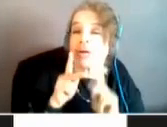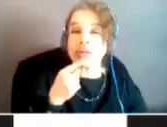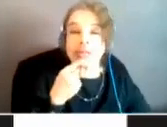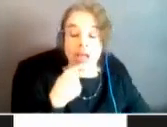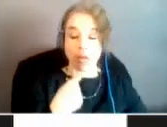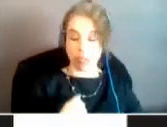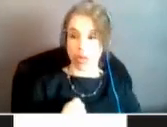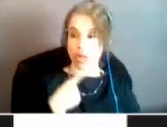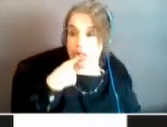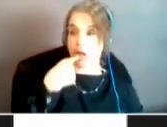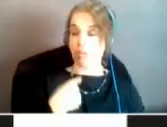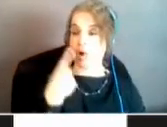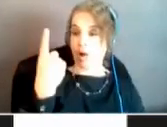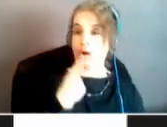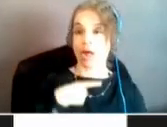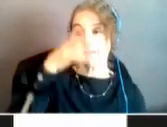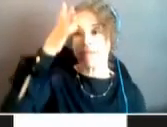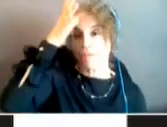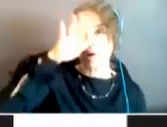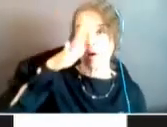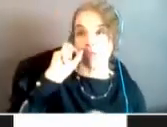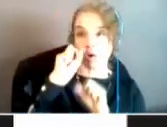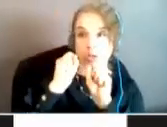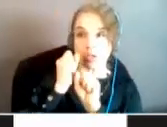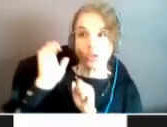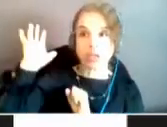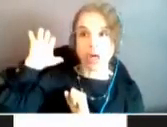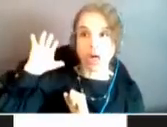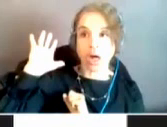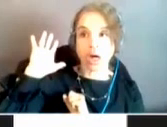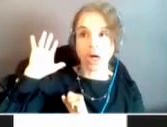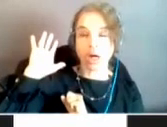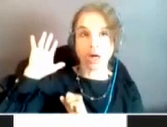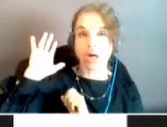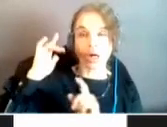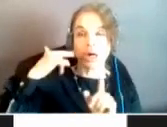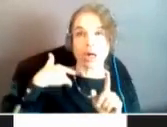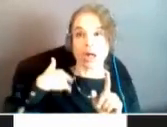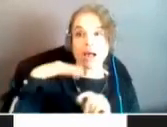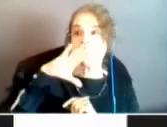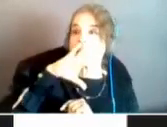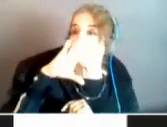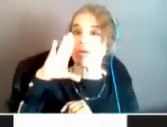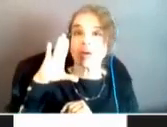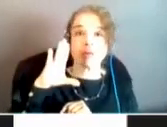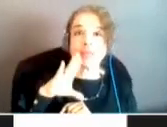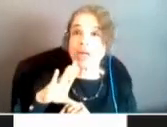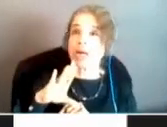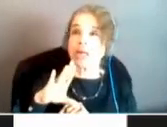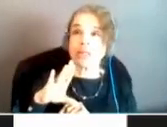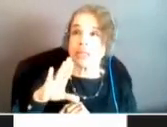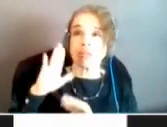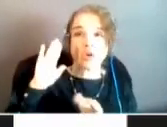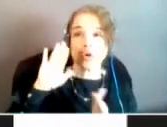to me, you know, "My father died 30 years ago, and I never grieved his